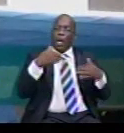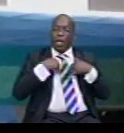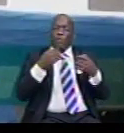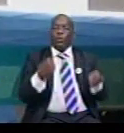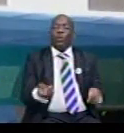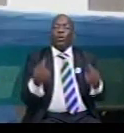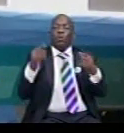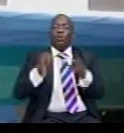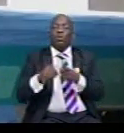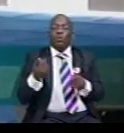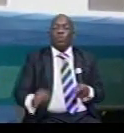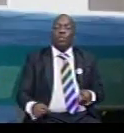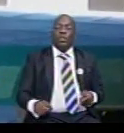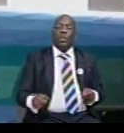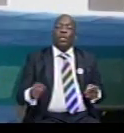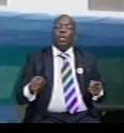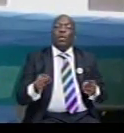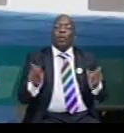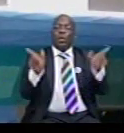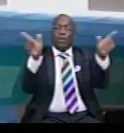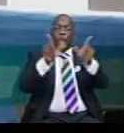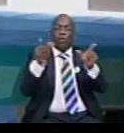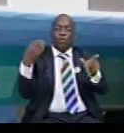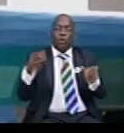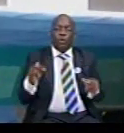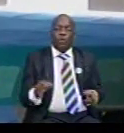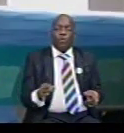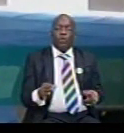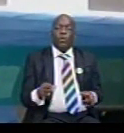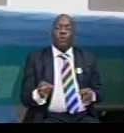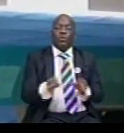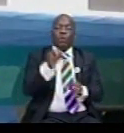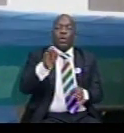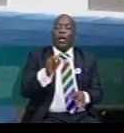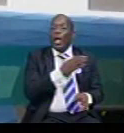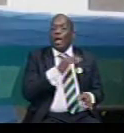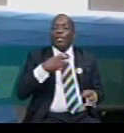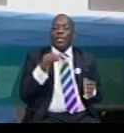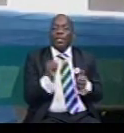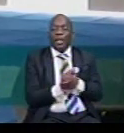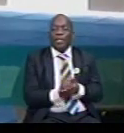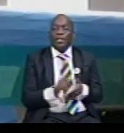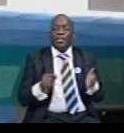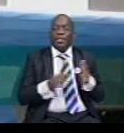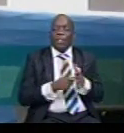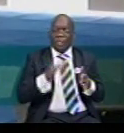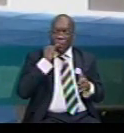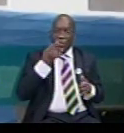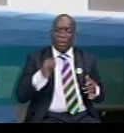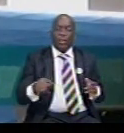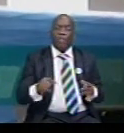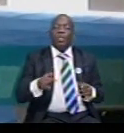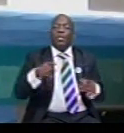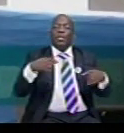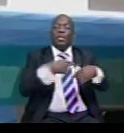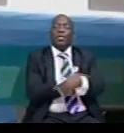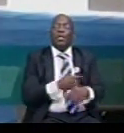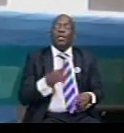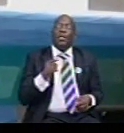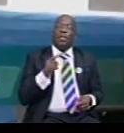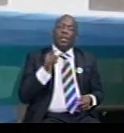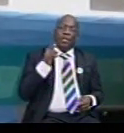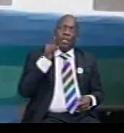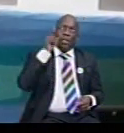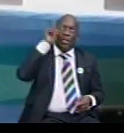the angels, and they are now telling us this is the date he will come, this is the time he will